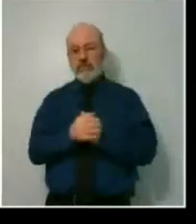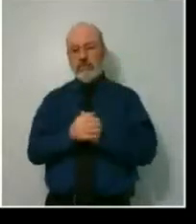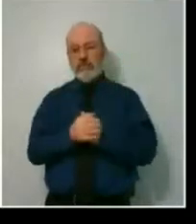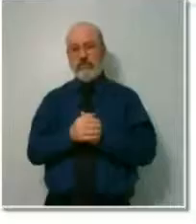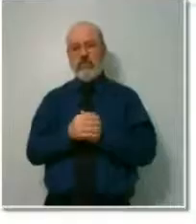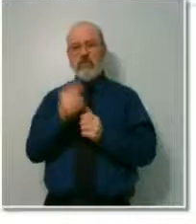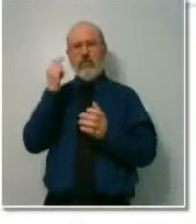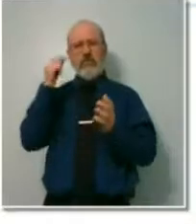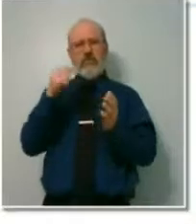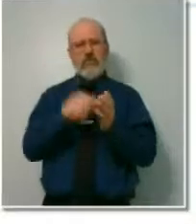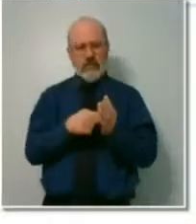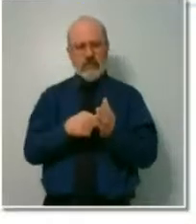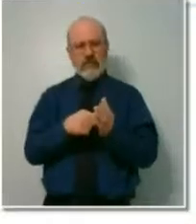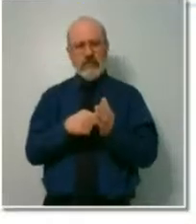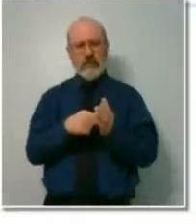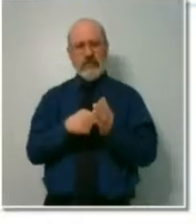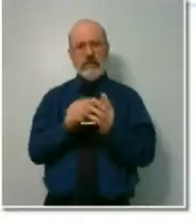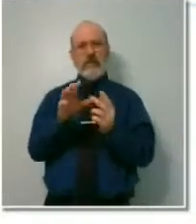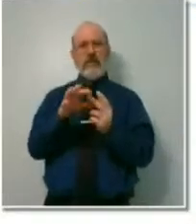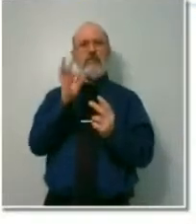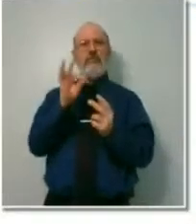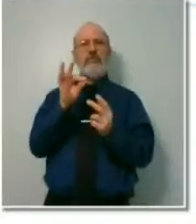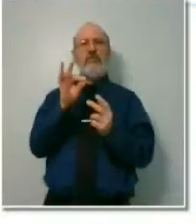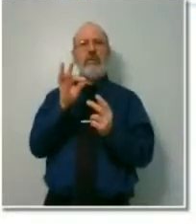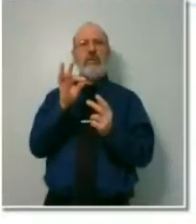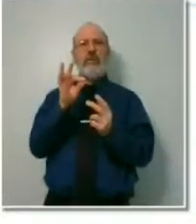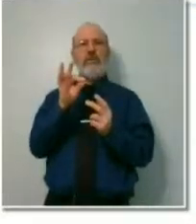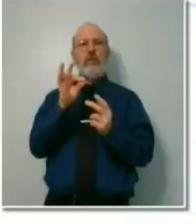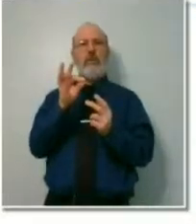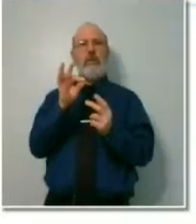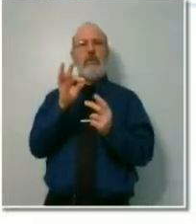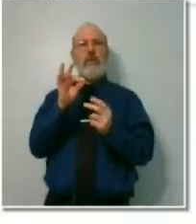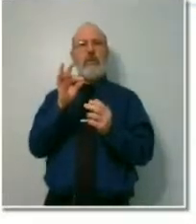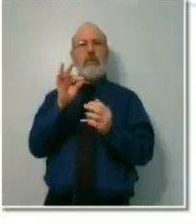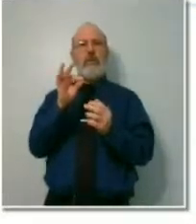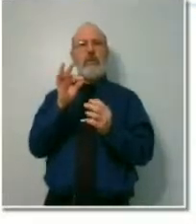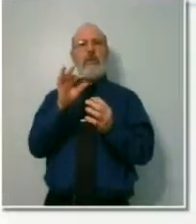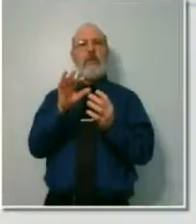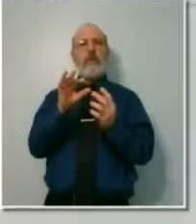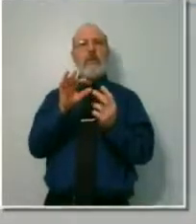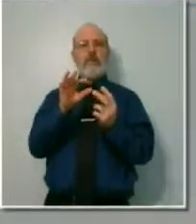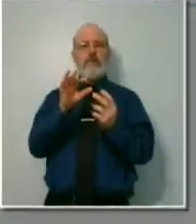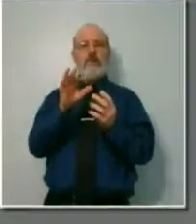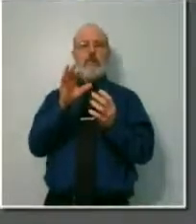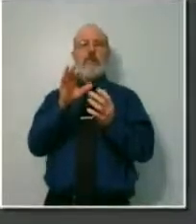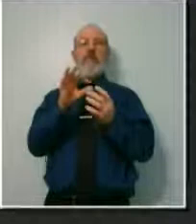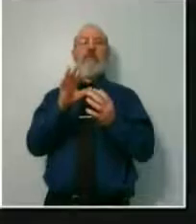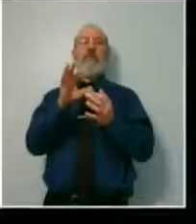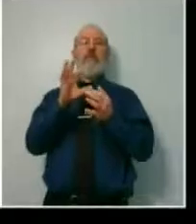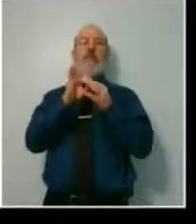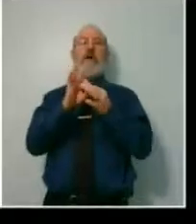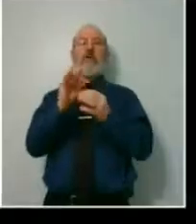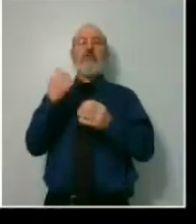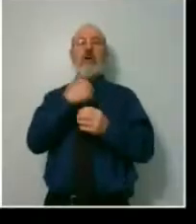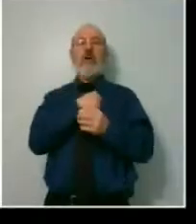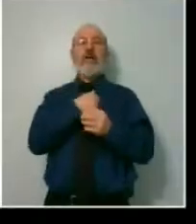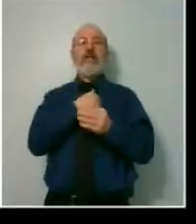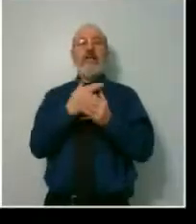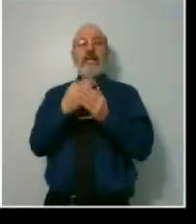that the choice belongs to us and the consequences belong to